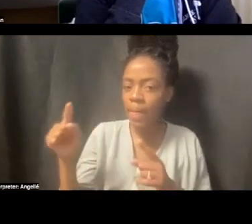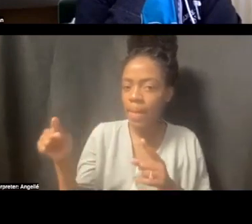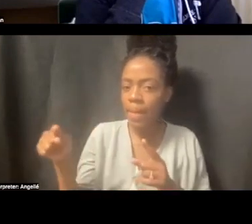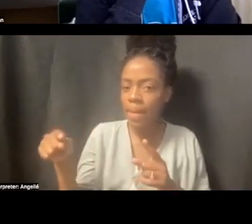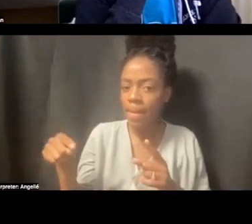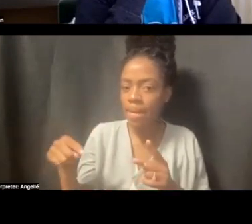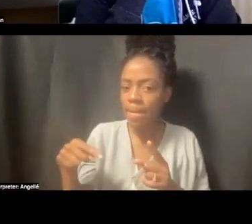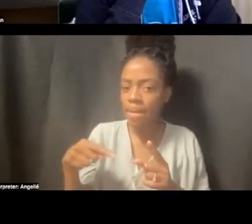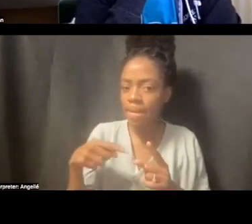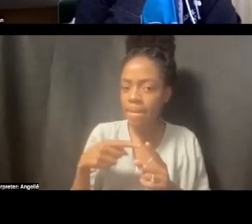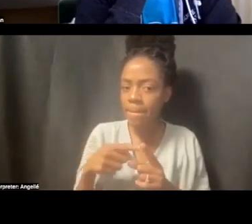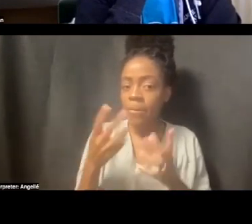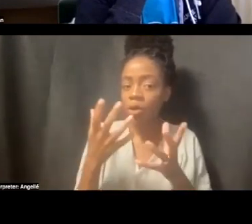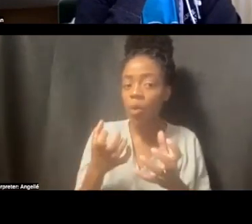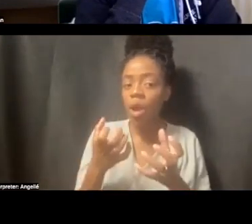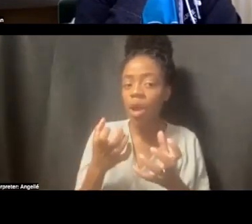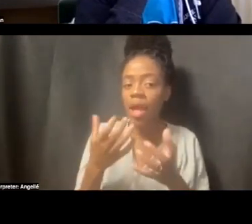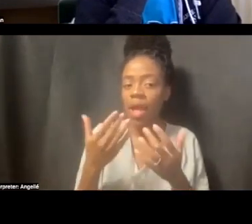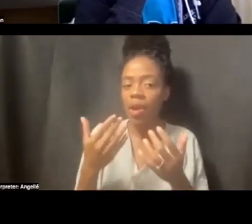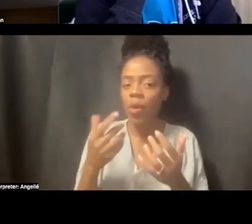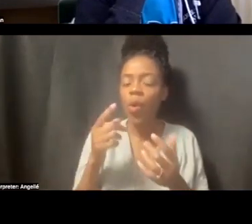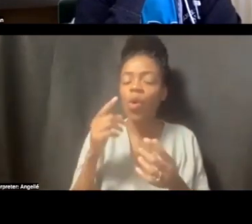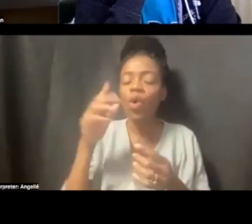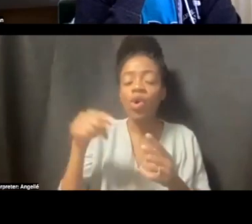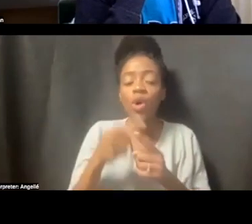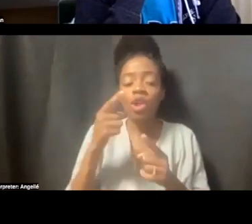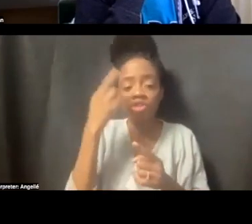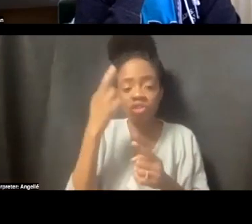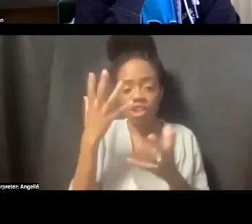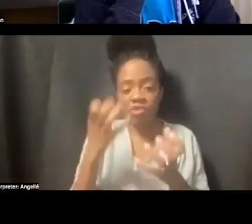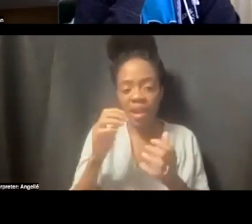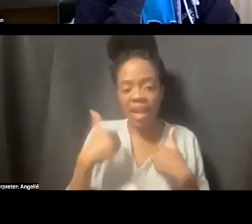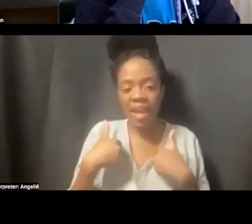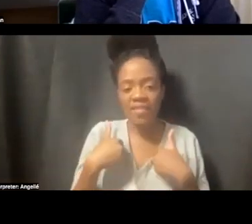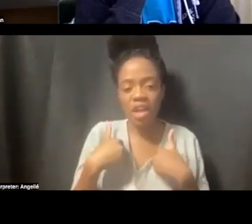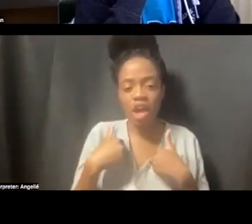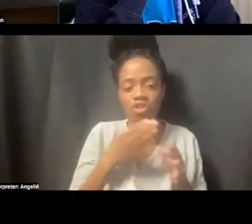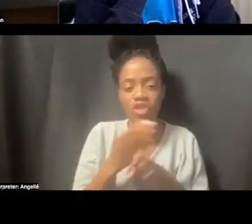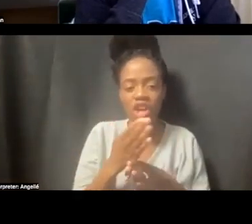When did you want to have a career in entertainment? Since the moment I could breathe, I think.